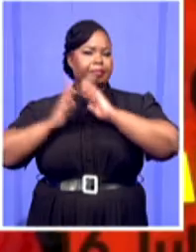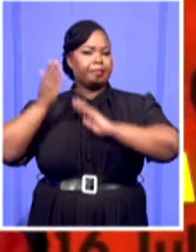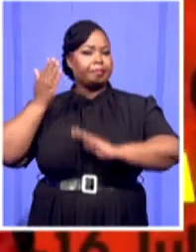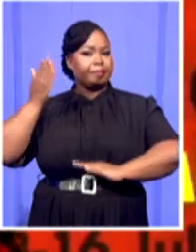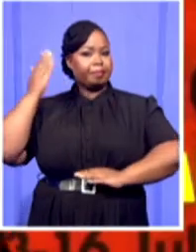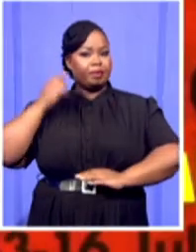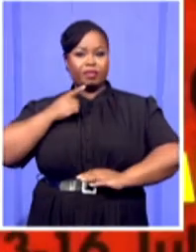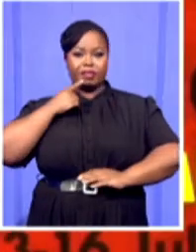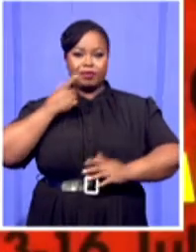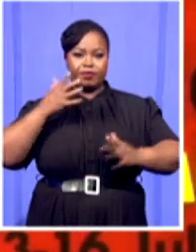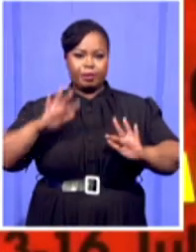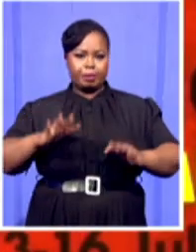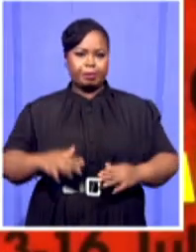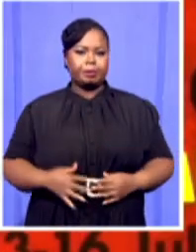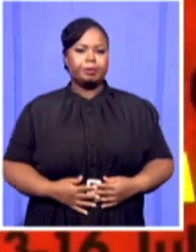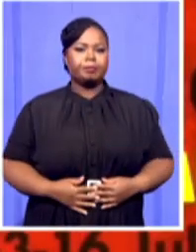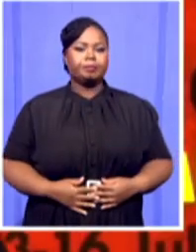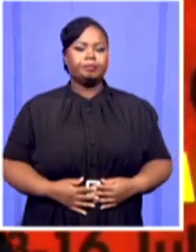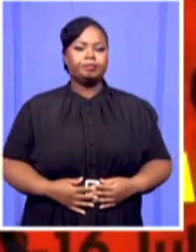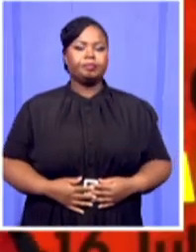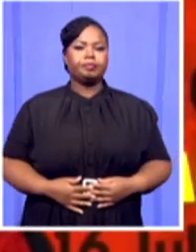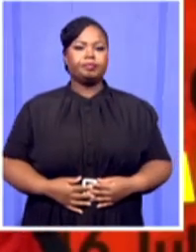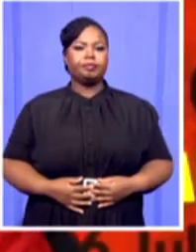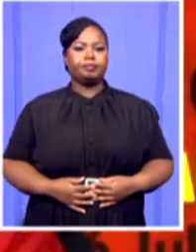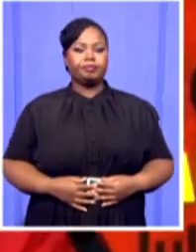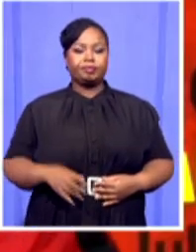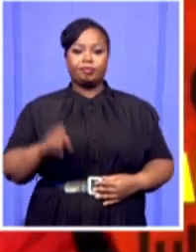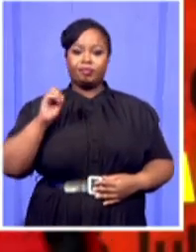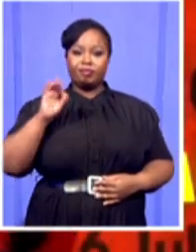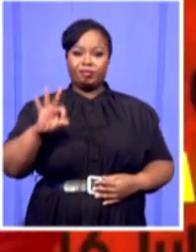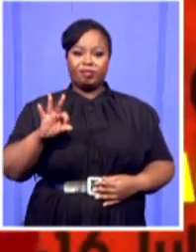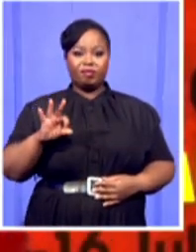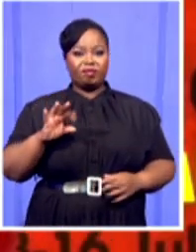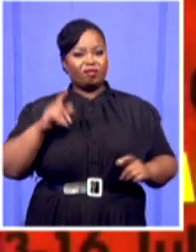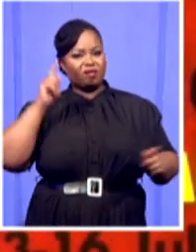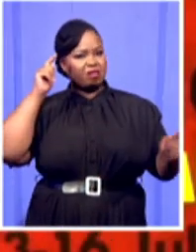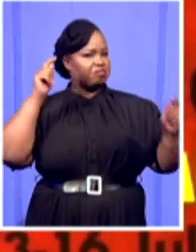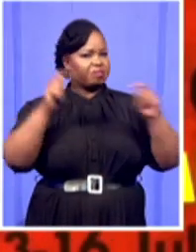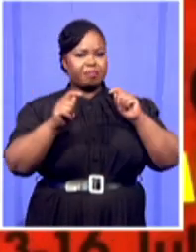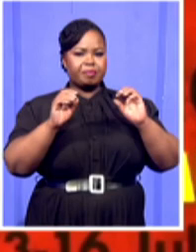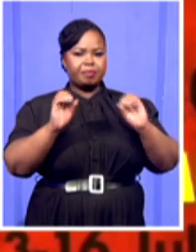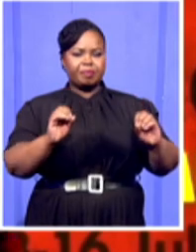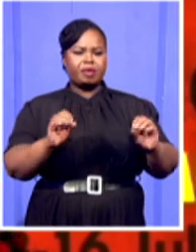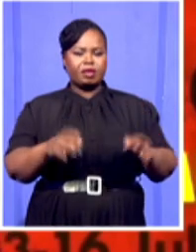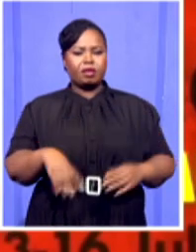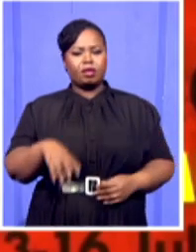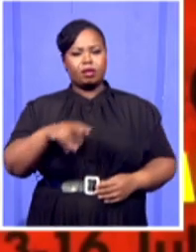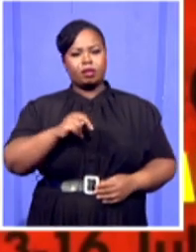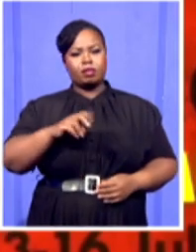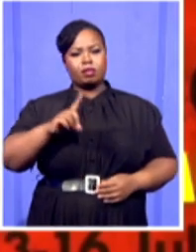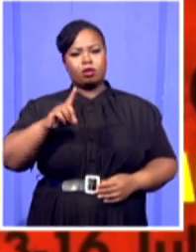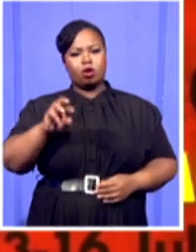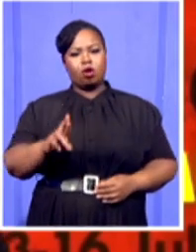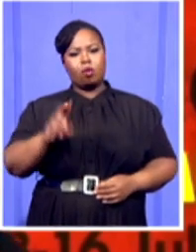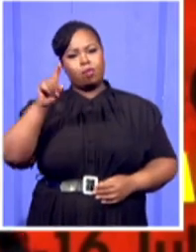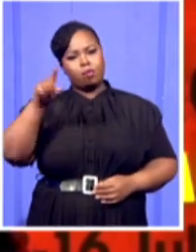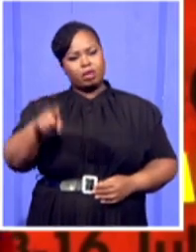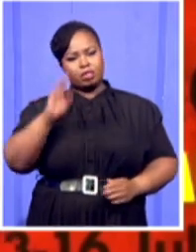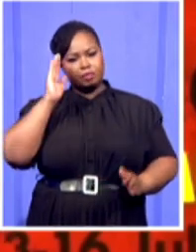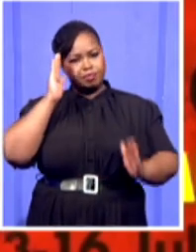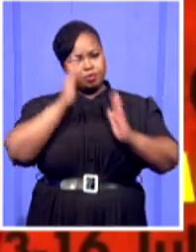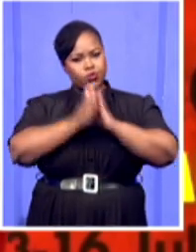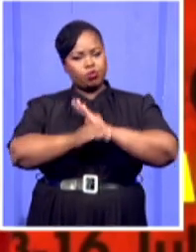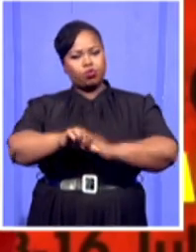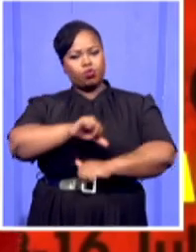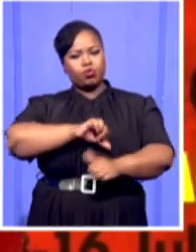captured, that if undeterred, the NDR shall be a direct route to